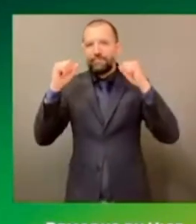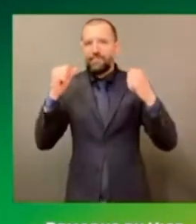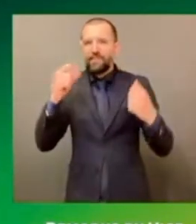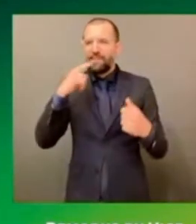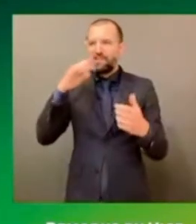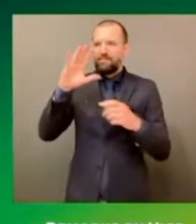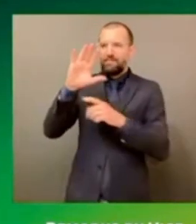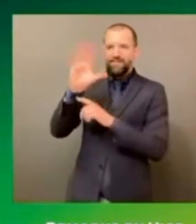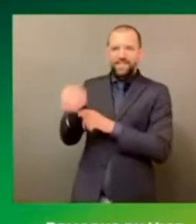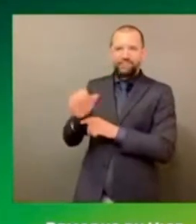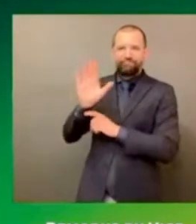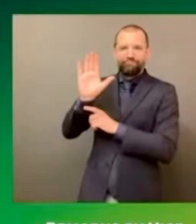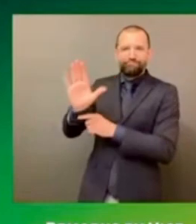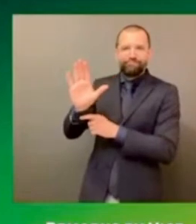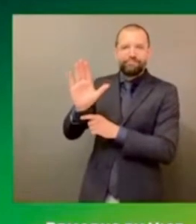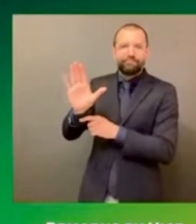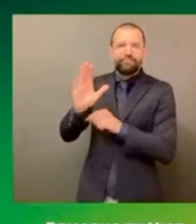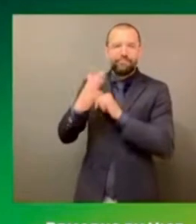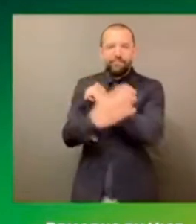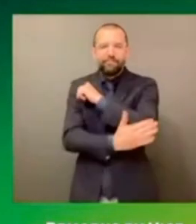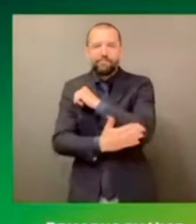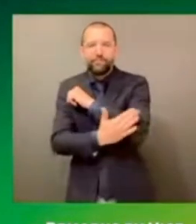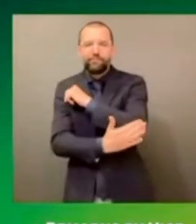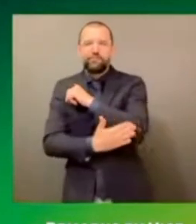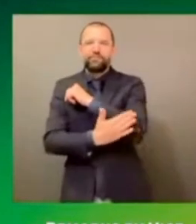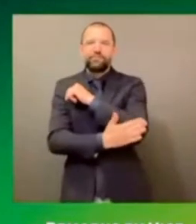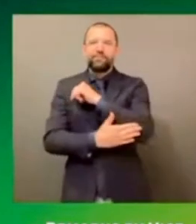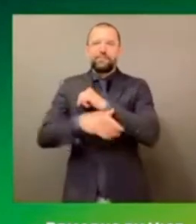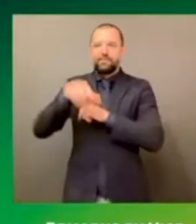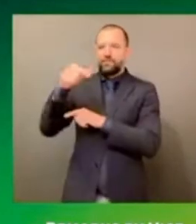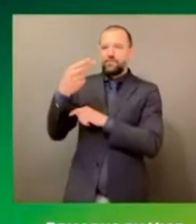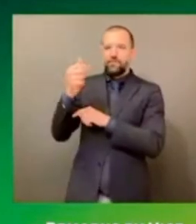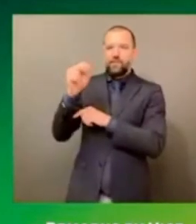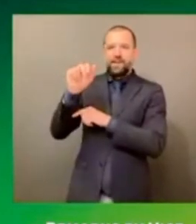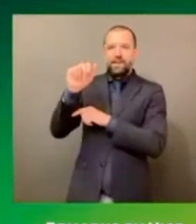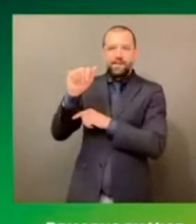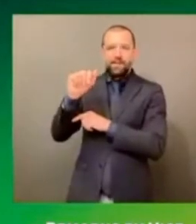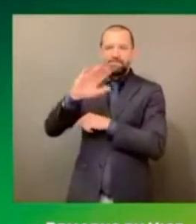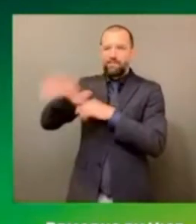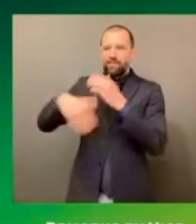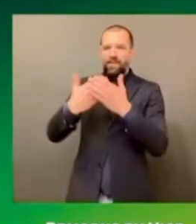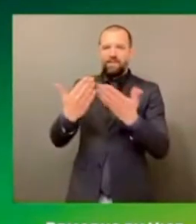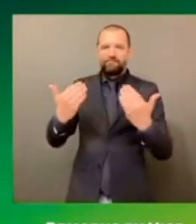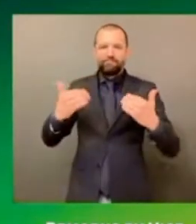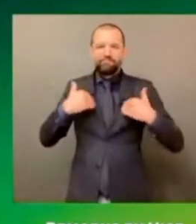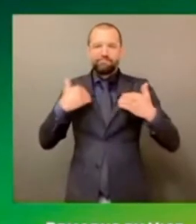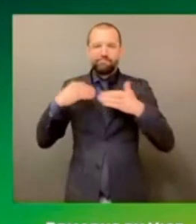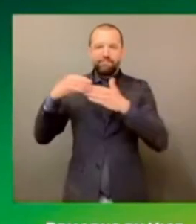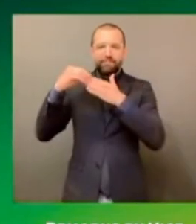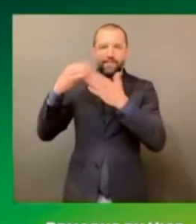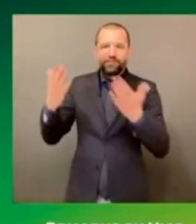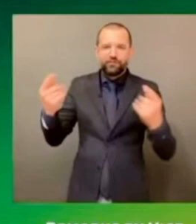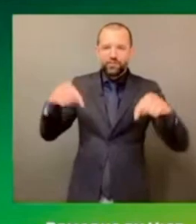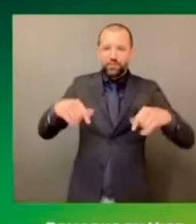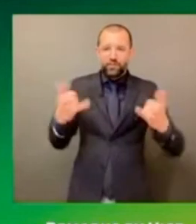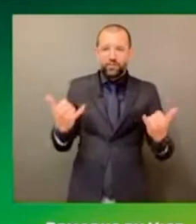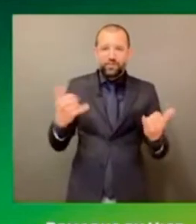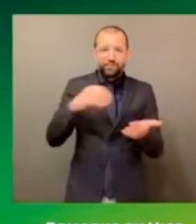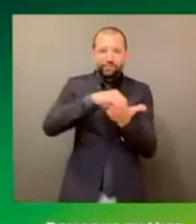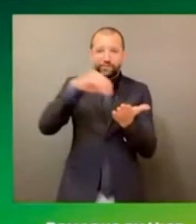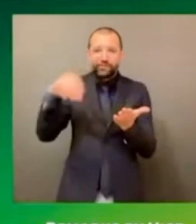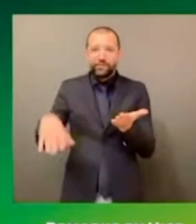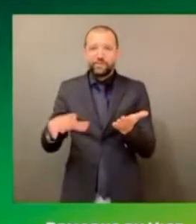Ghana, and to all the young leaders with us today, students,